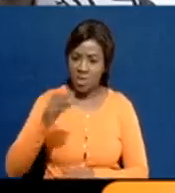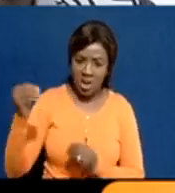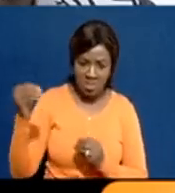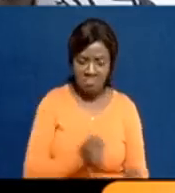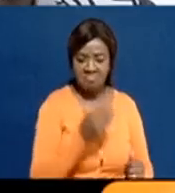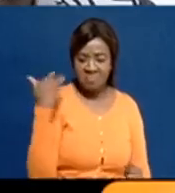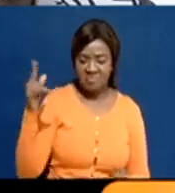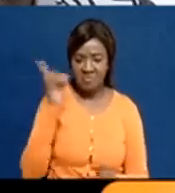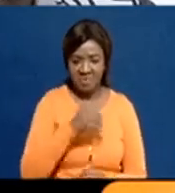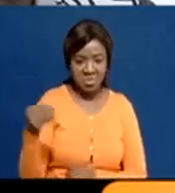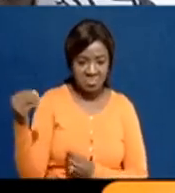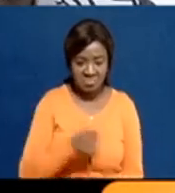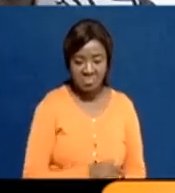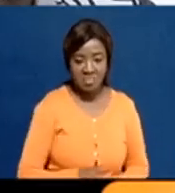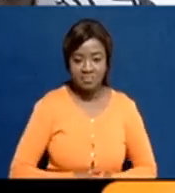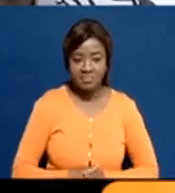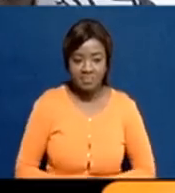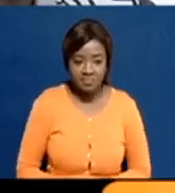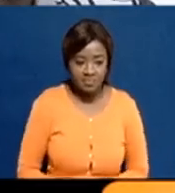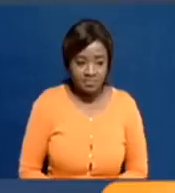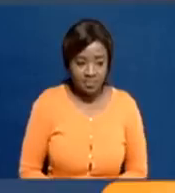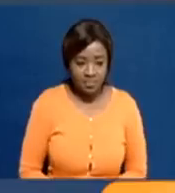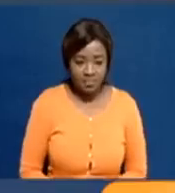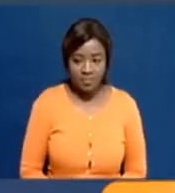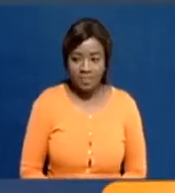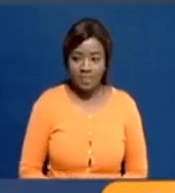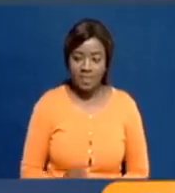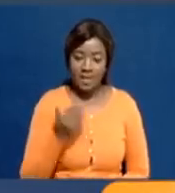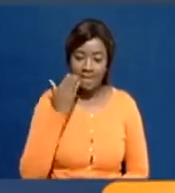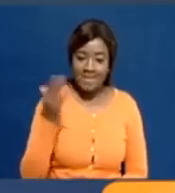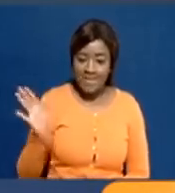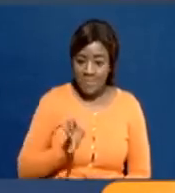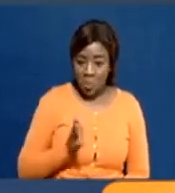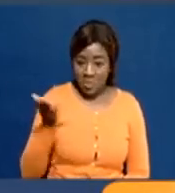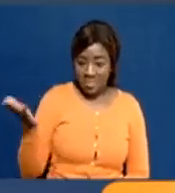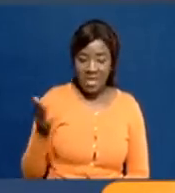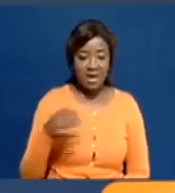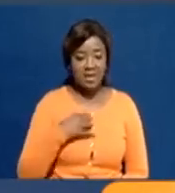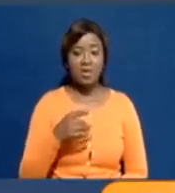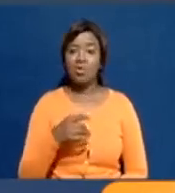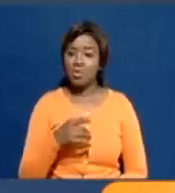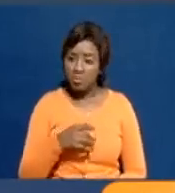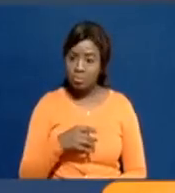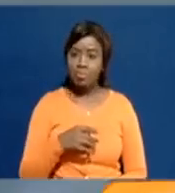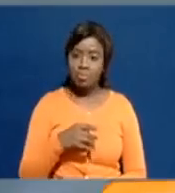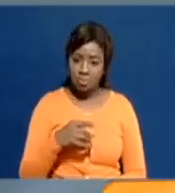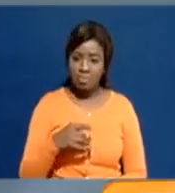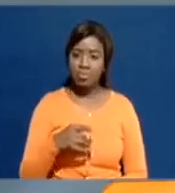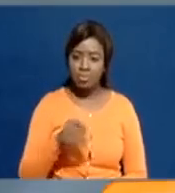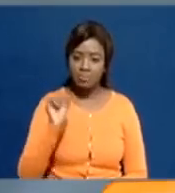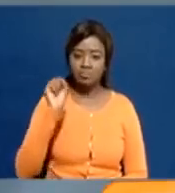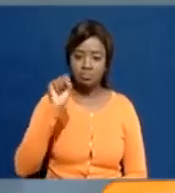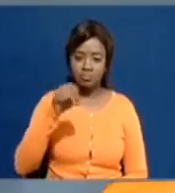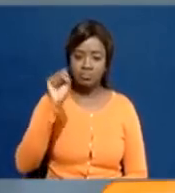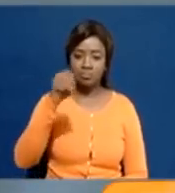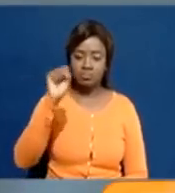beaten. You know, as we're listening to you, Richard, Mildred is here nodding her head, affirming literally everything you're saying. And let me put the